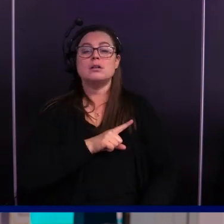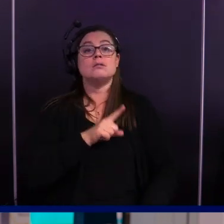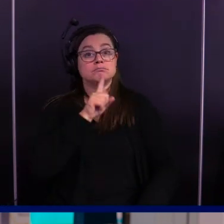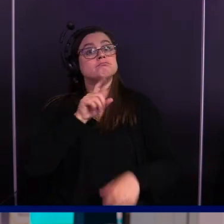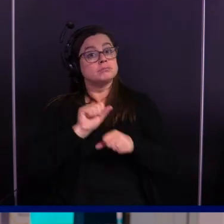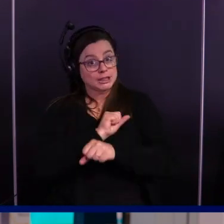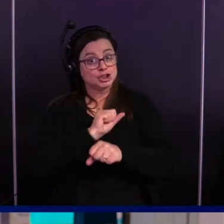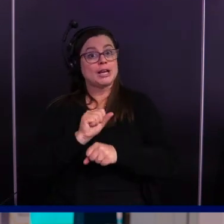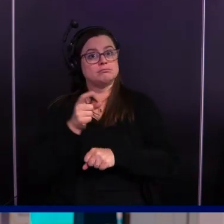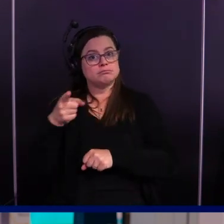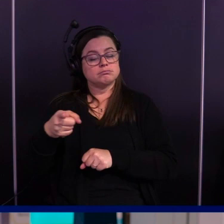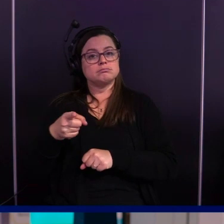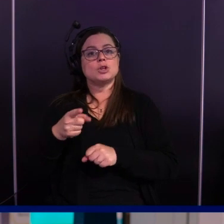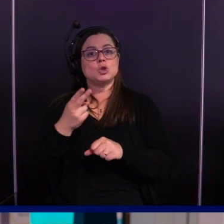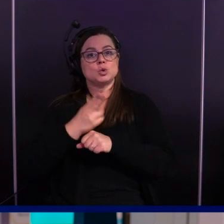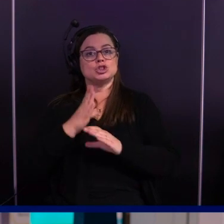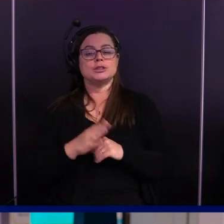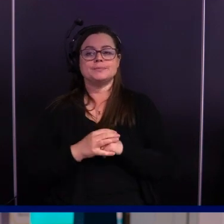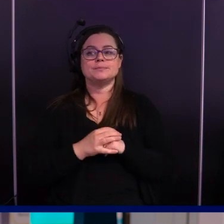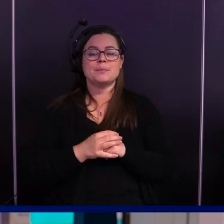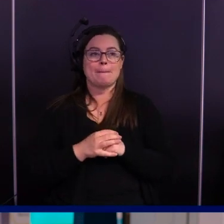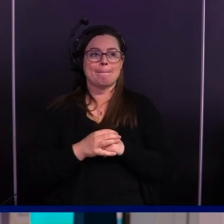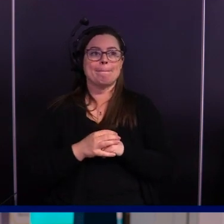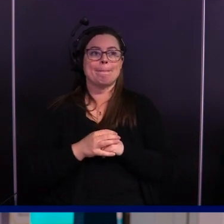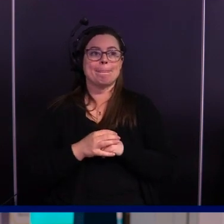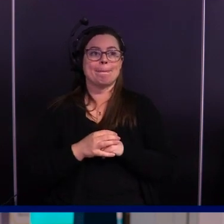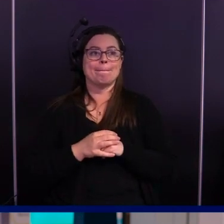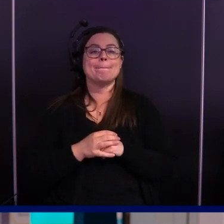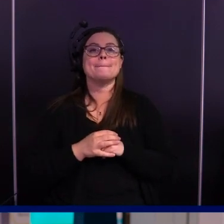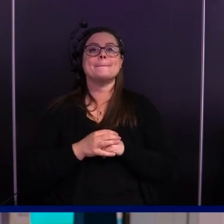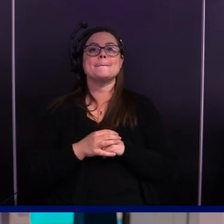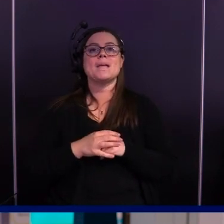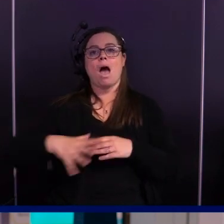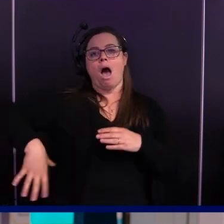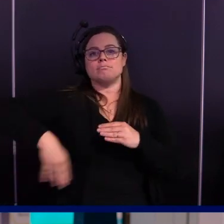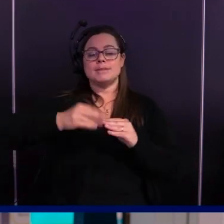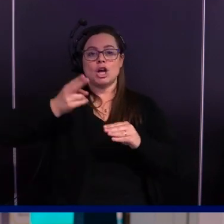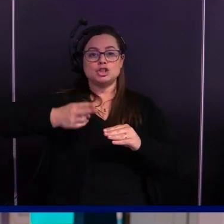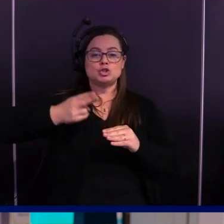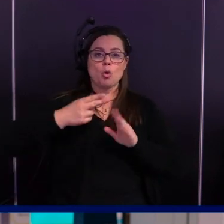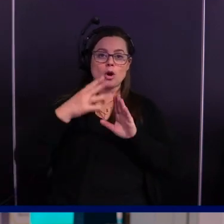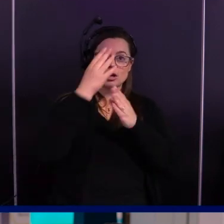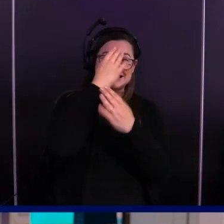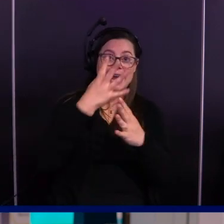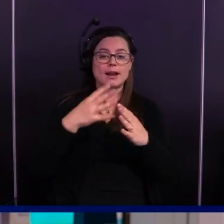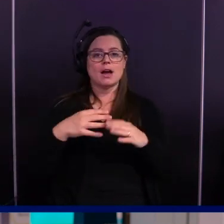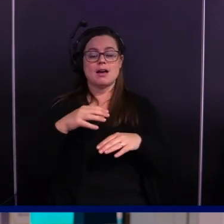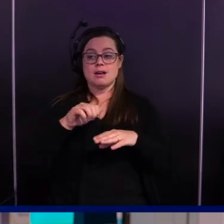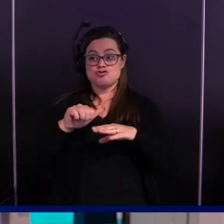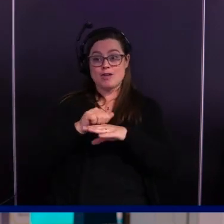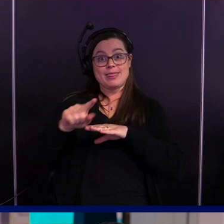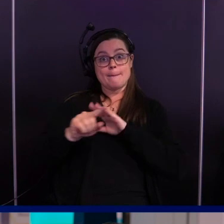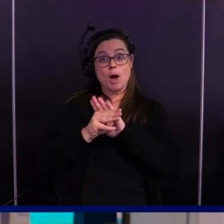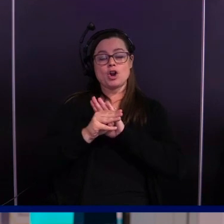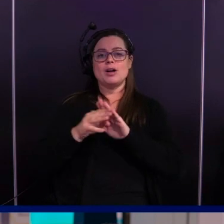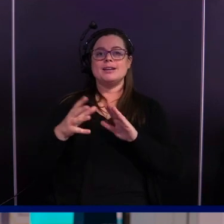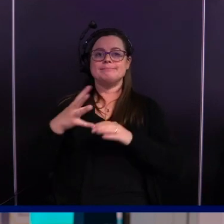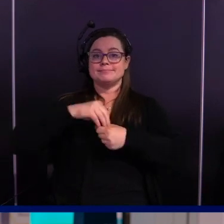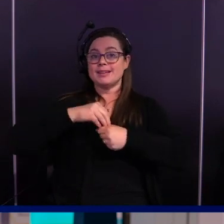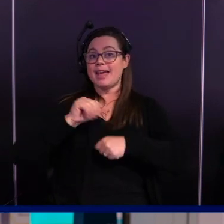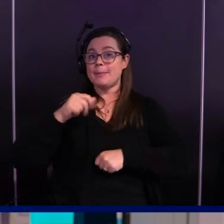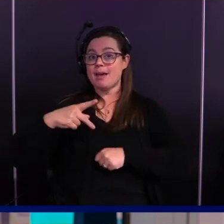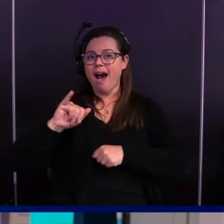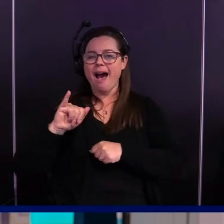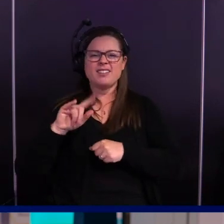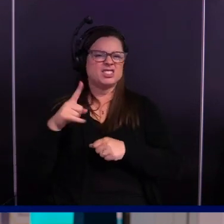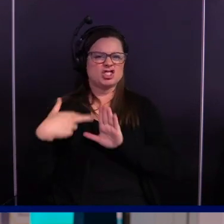is a legit, right? Yeah. That is where you can bring in some historical data, train the model, and then model comes with an API. API is nothing but like a